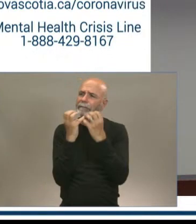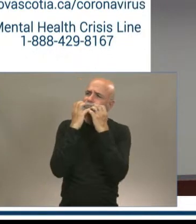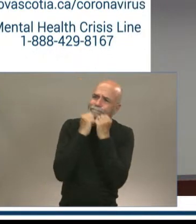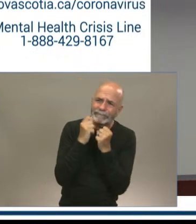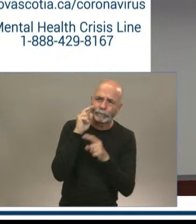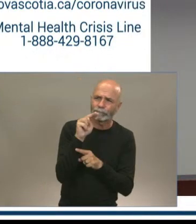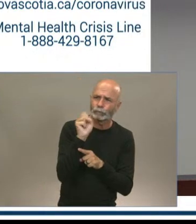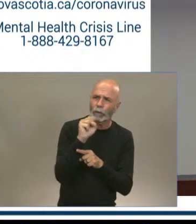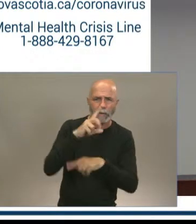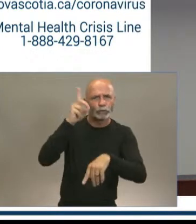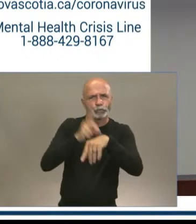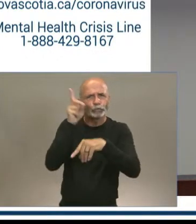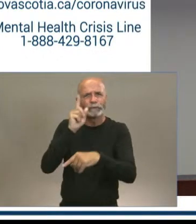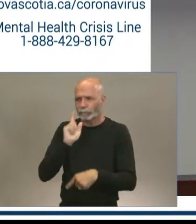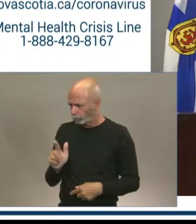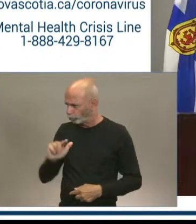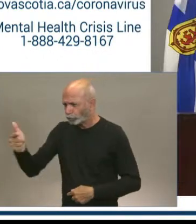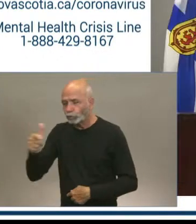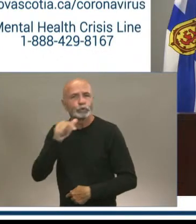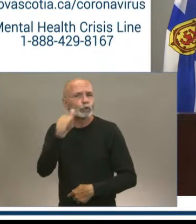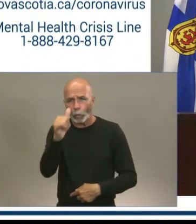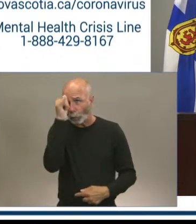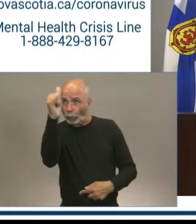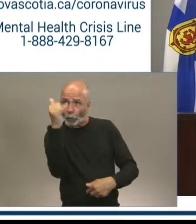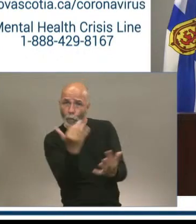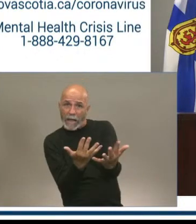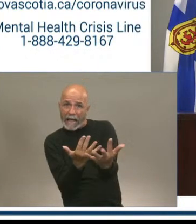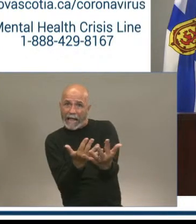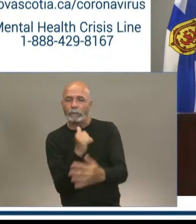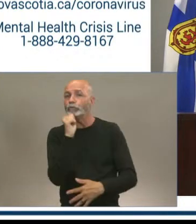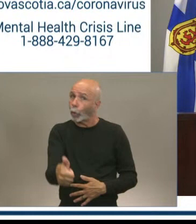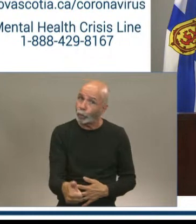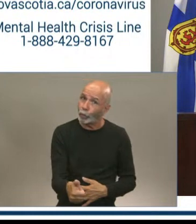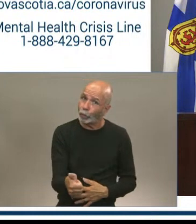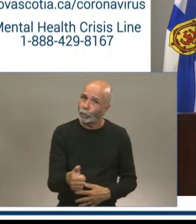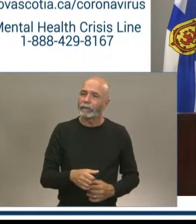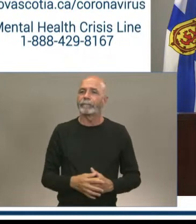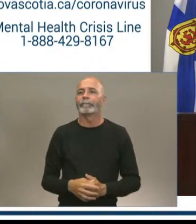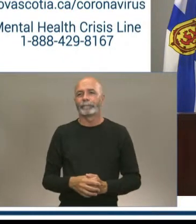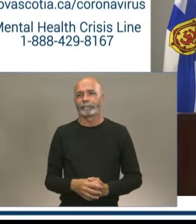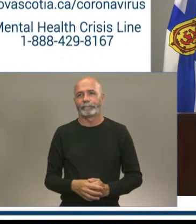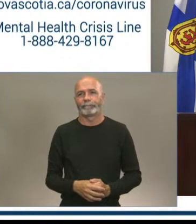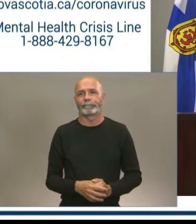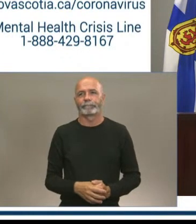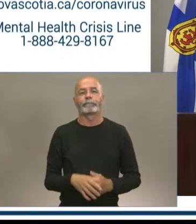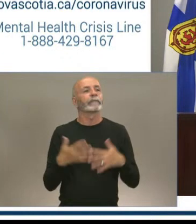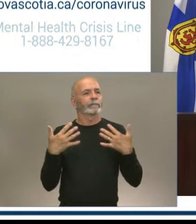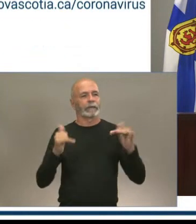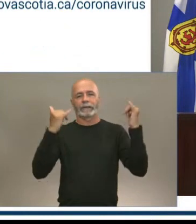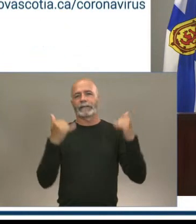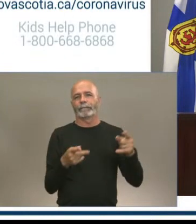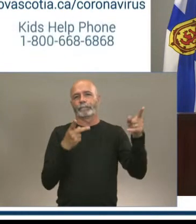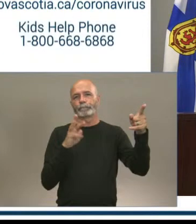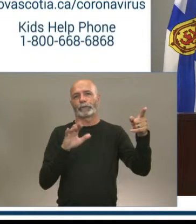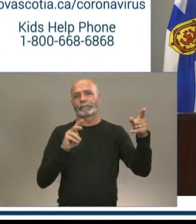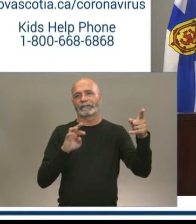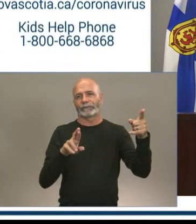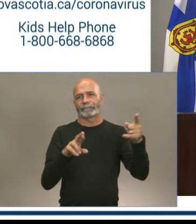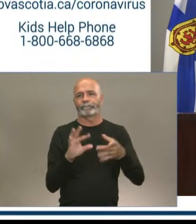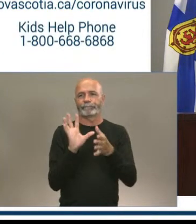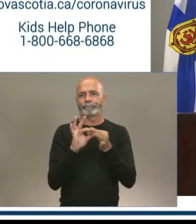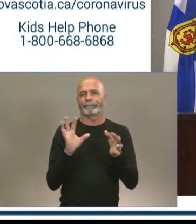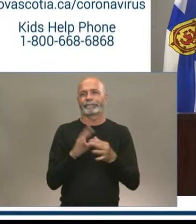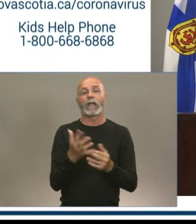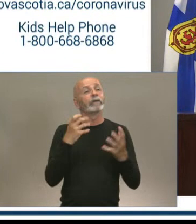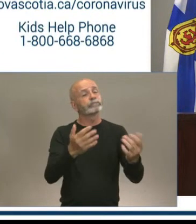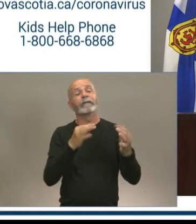waiting. And that concludes today's news conference. Go ahead, Premier. Thank you. Tomorrow we welcome family and friends and visitors from